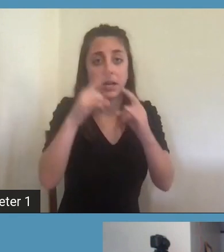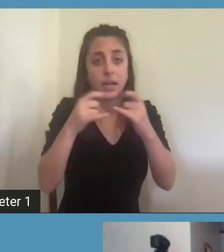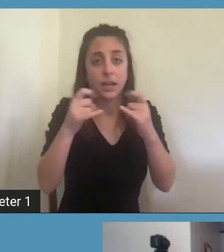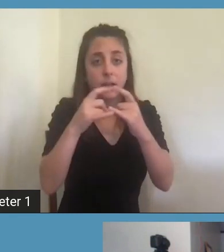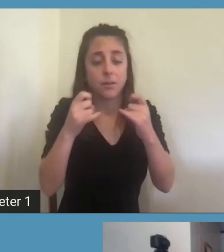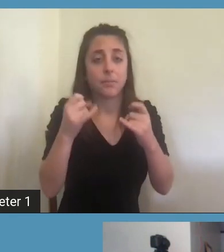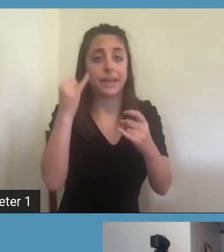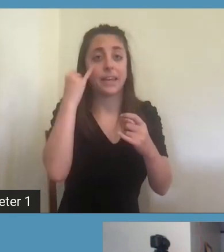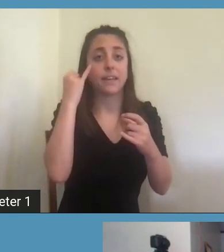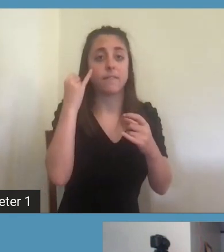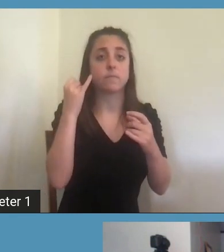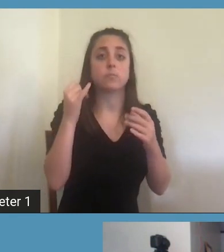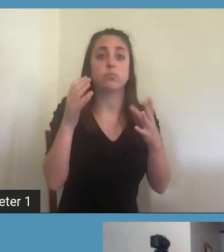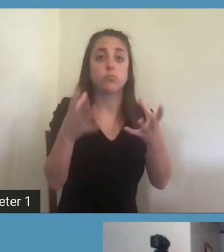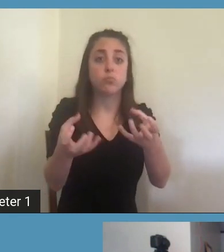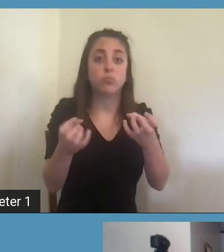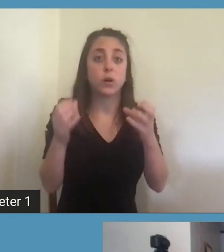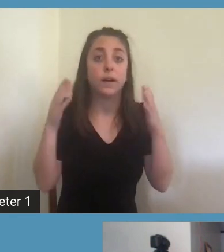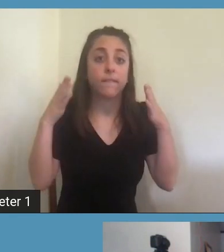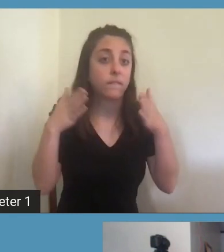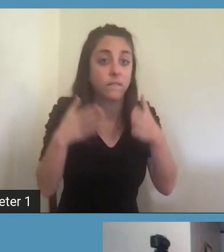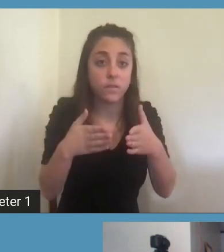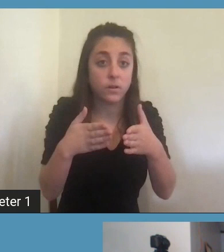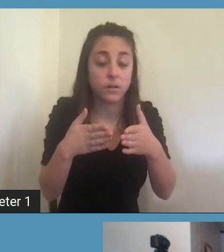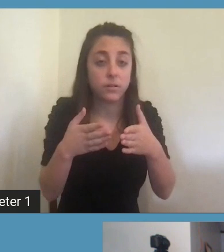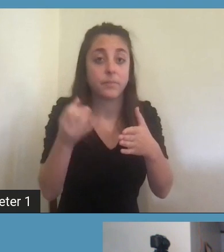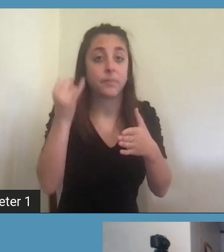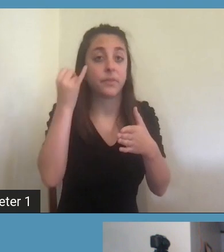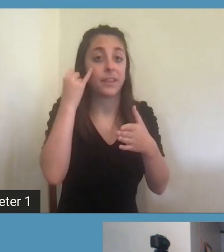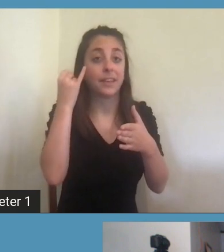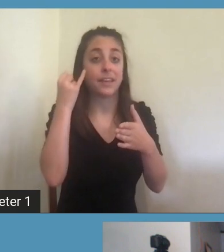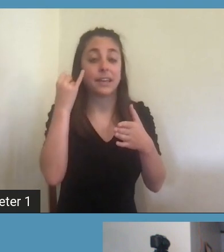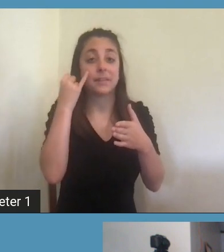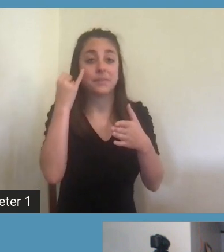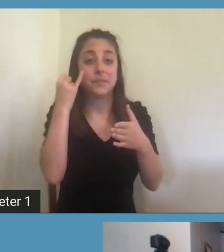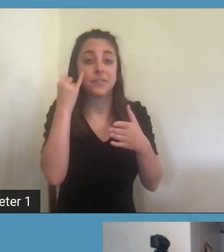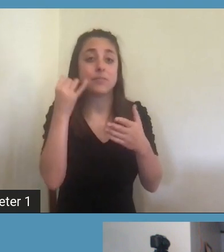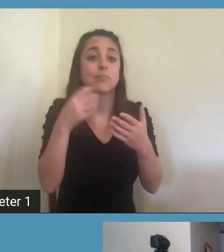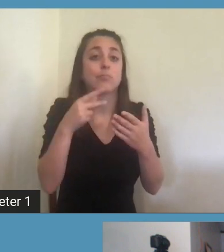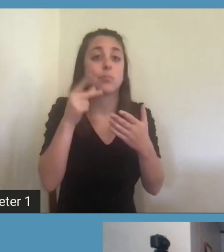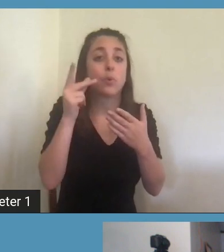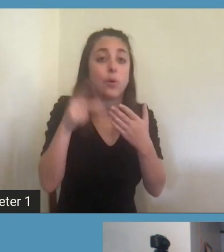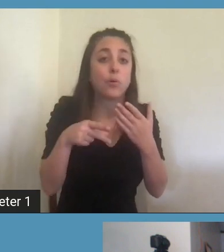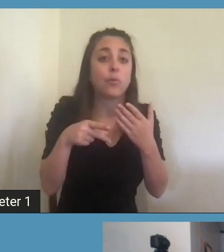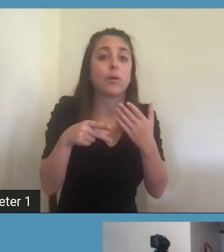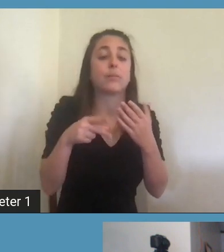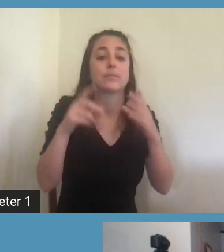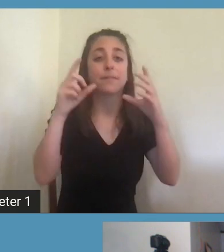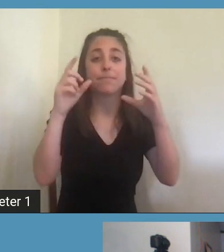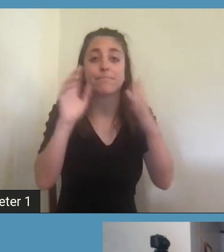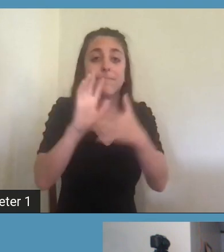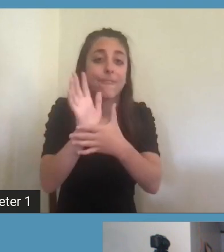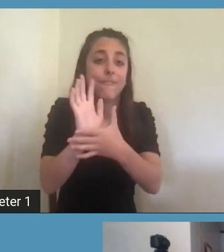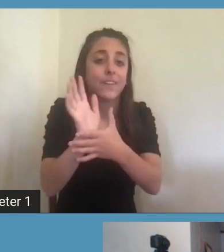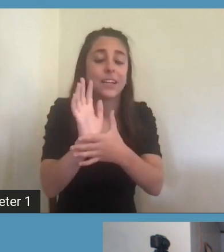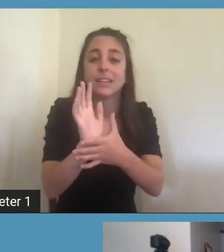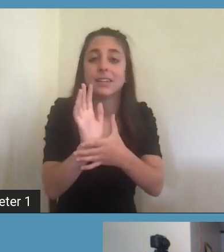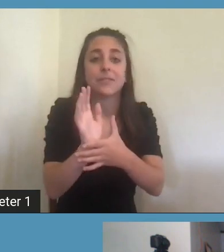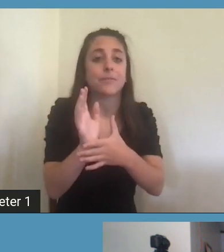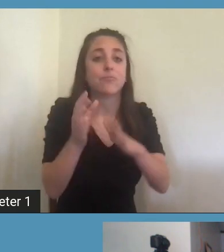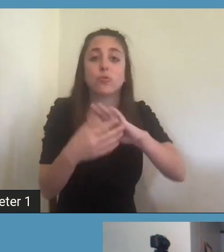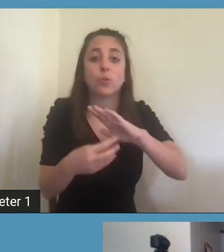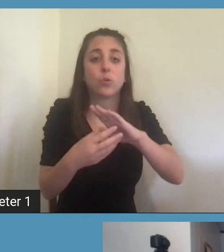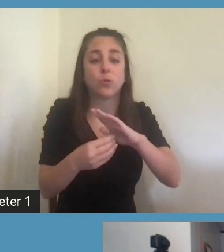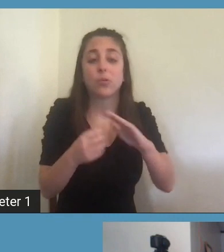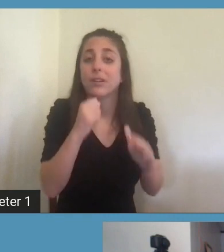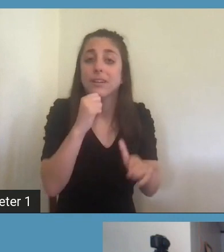that, well, if we didn't have summer programs with our kids, or we didn't get video of that, we've got to be creative and figure out what we're going to